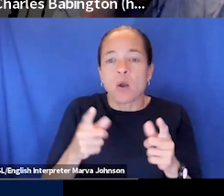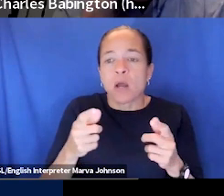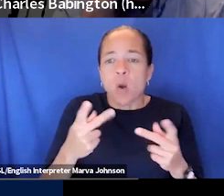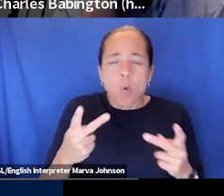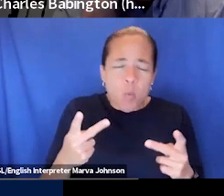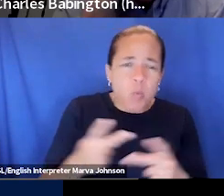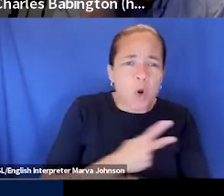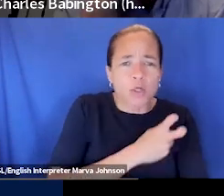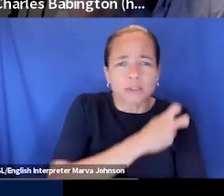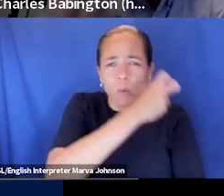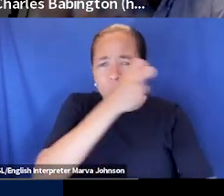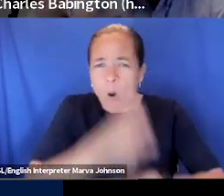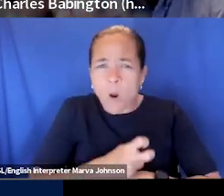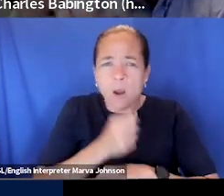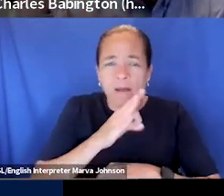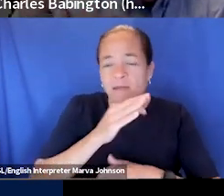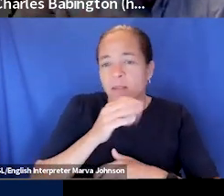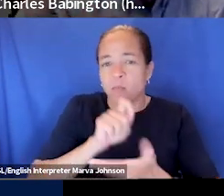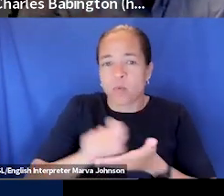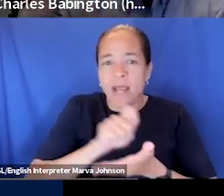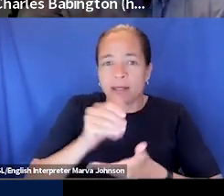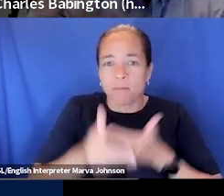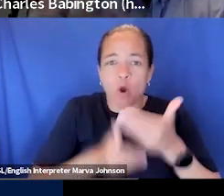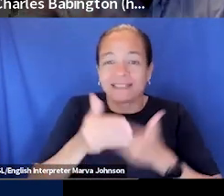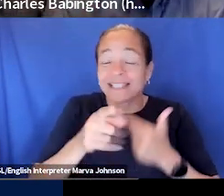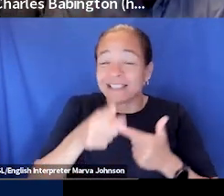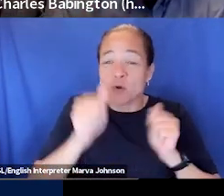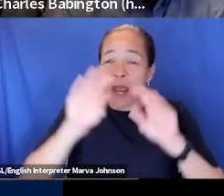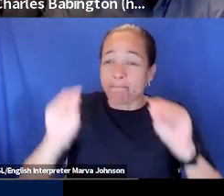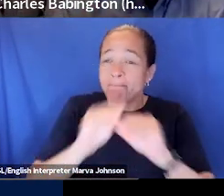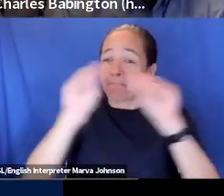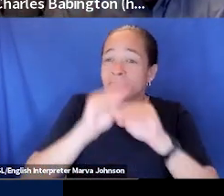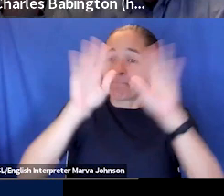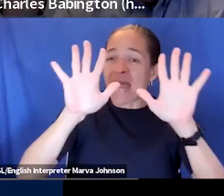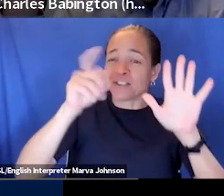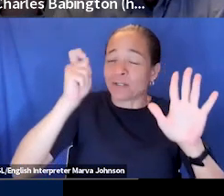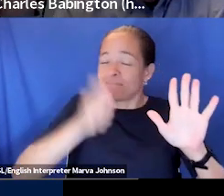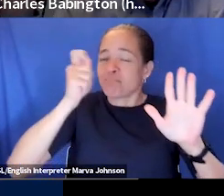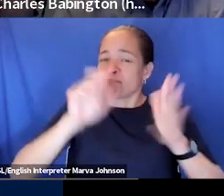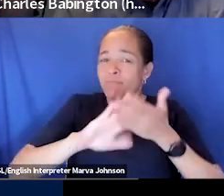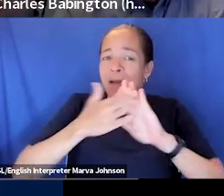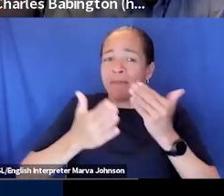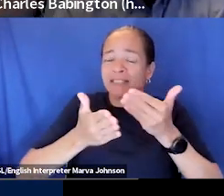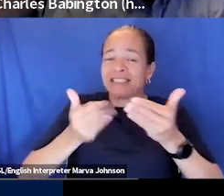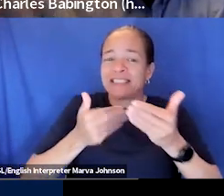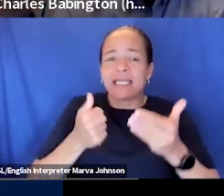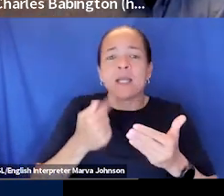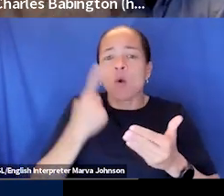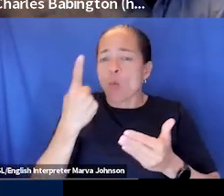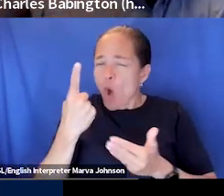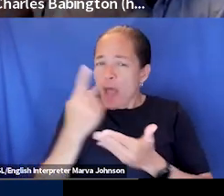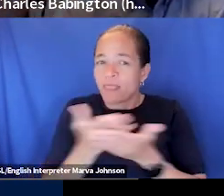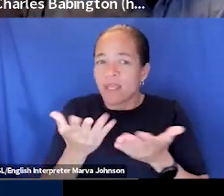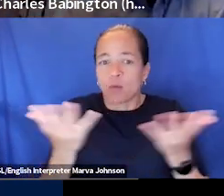part of the whole writing process? If you could wave a magic wand and make one thing easier, what would that one thing be? We put